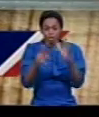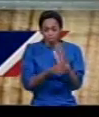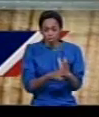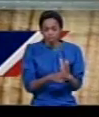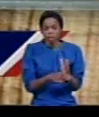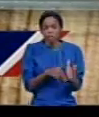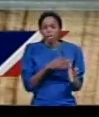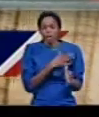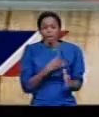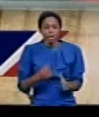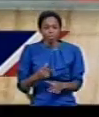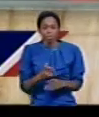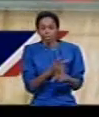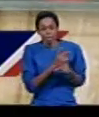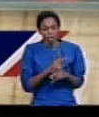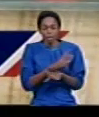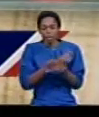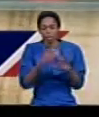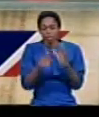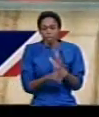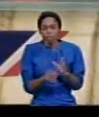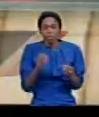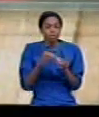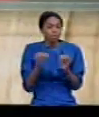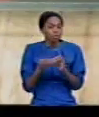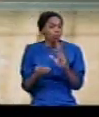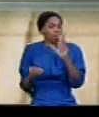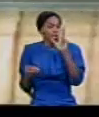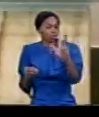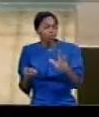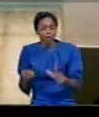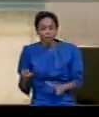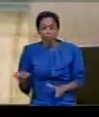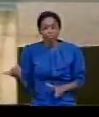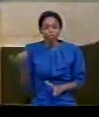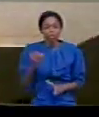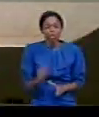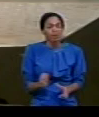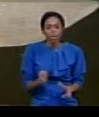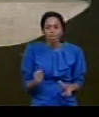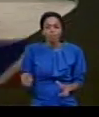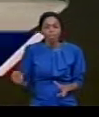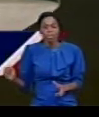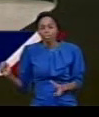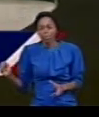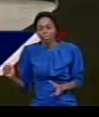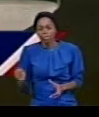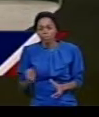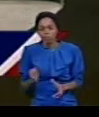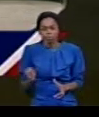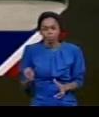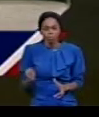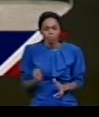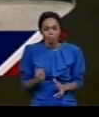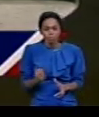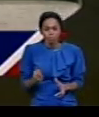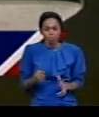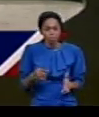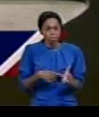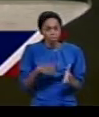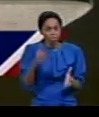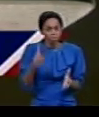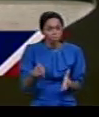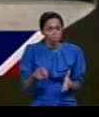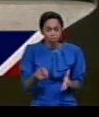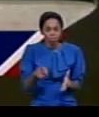path of the Mosaic law. Number three, incoherent tricksters. It's like they're playing games.